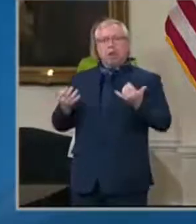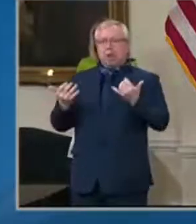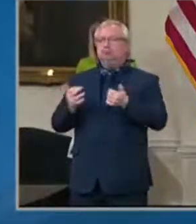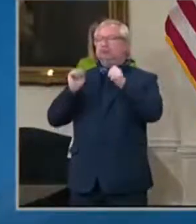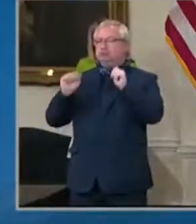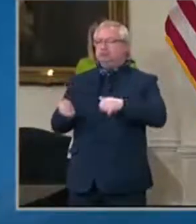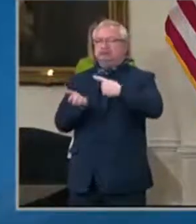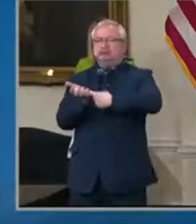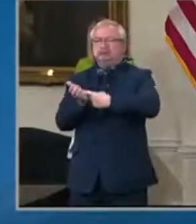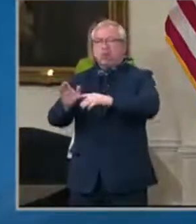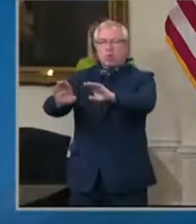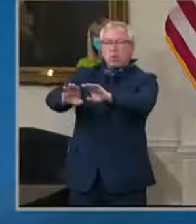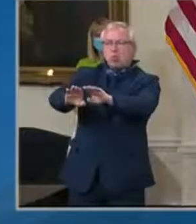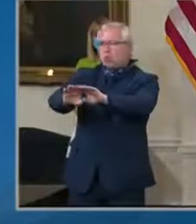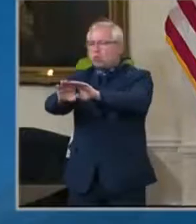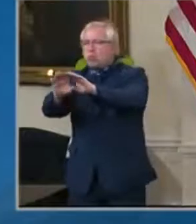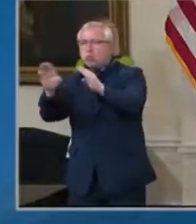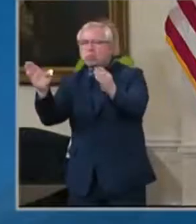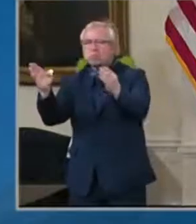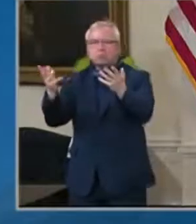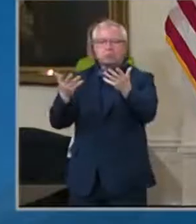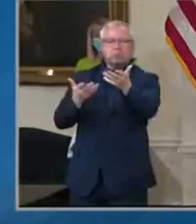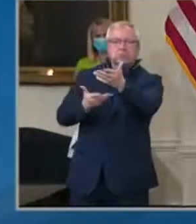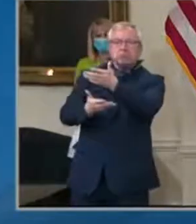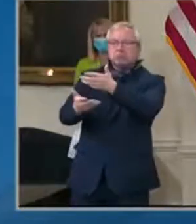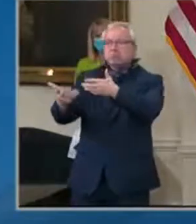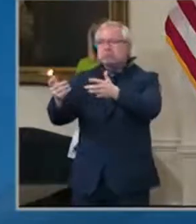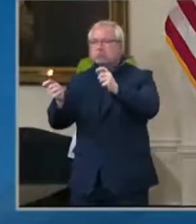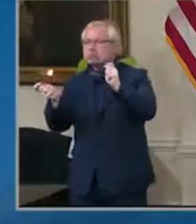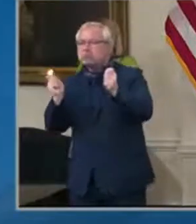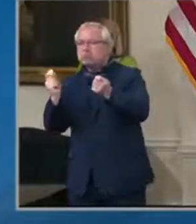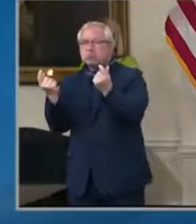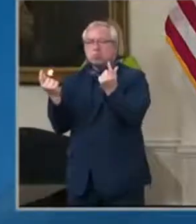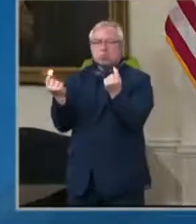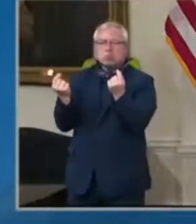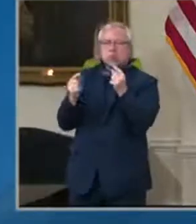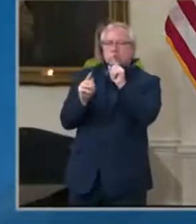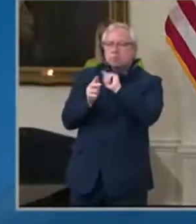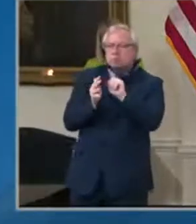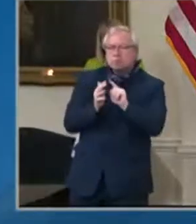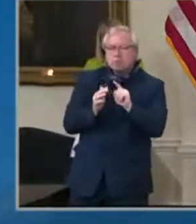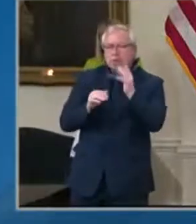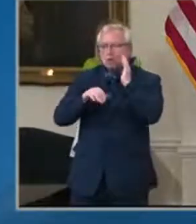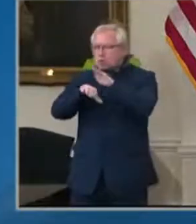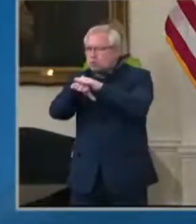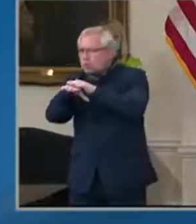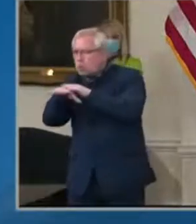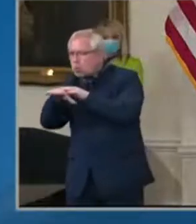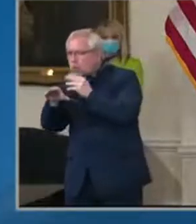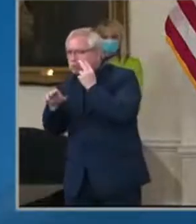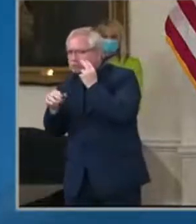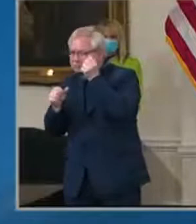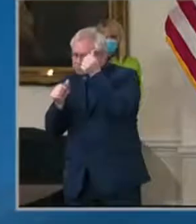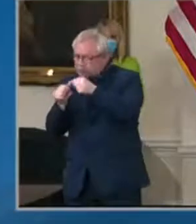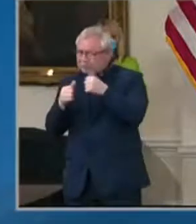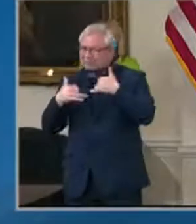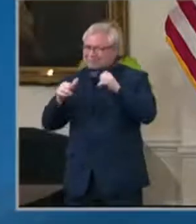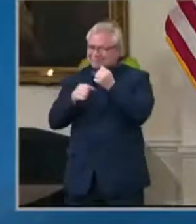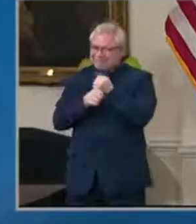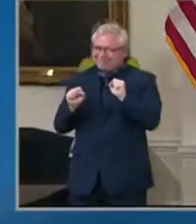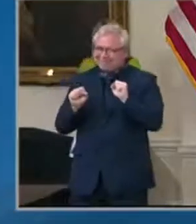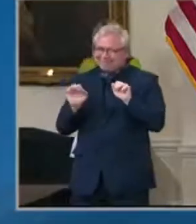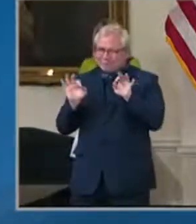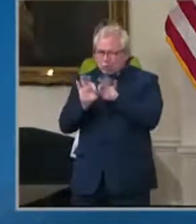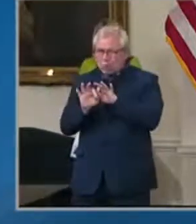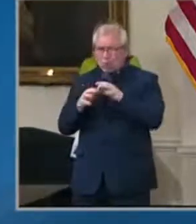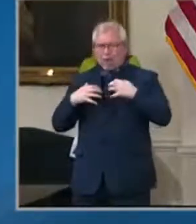order and beginning our gradual, safe, and effective recovery plan. As I